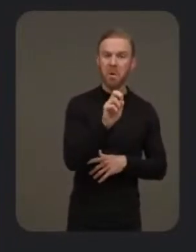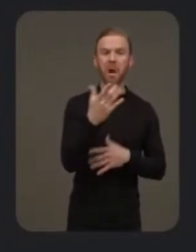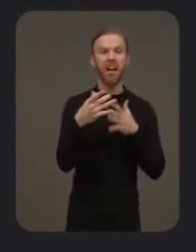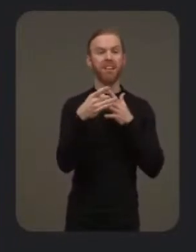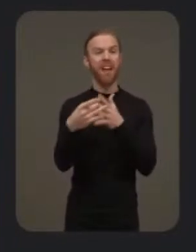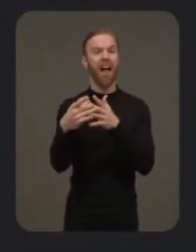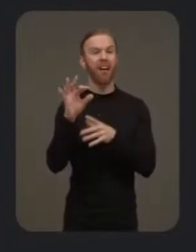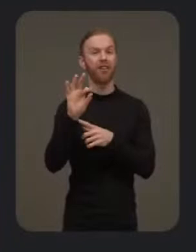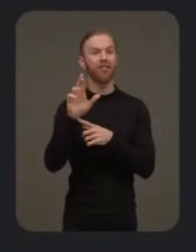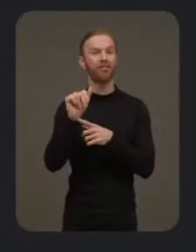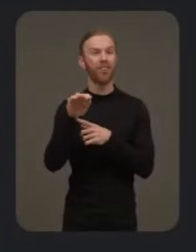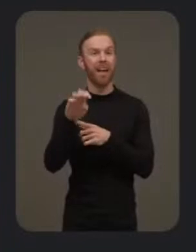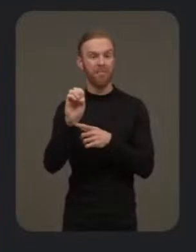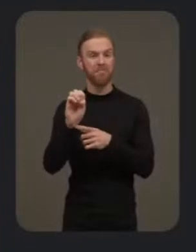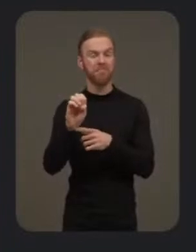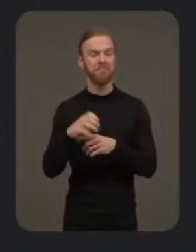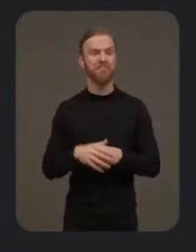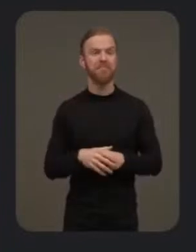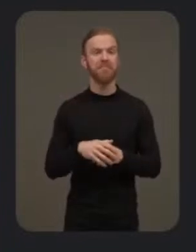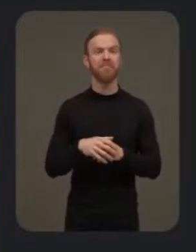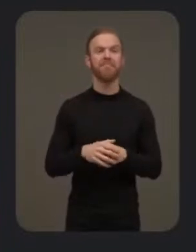Frame.